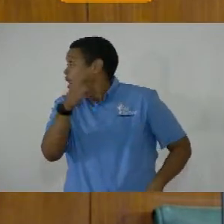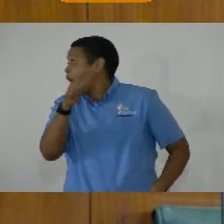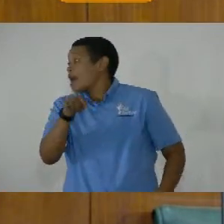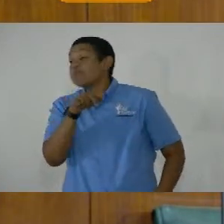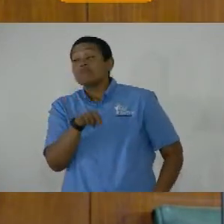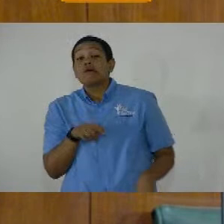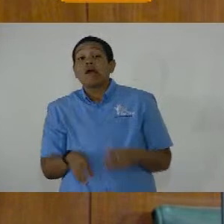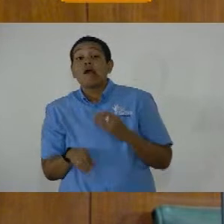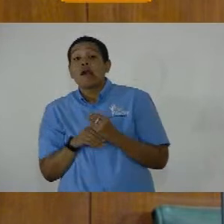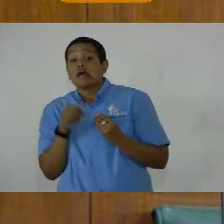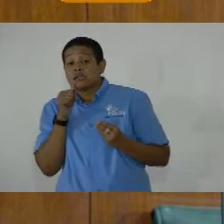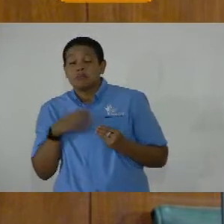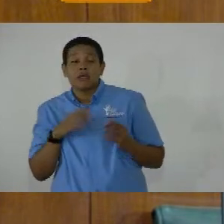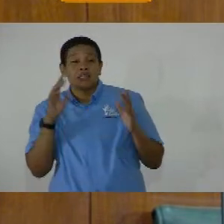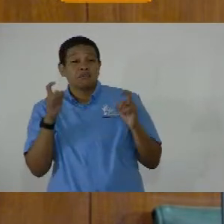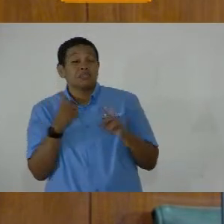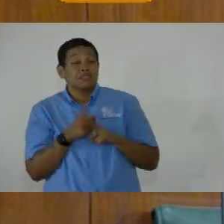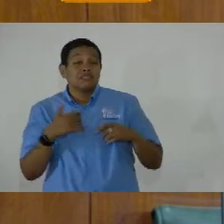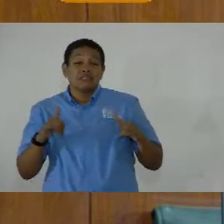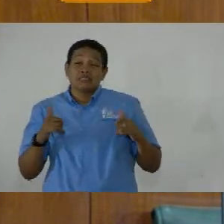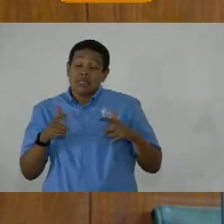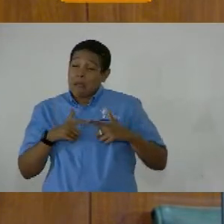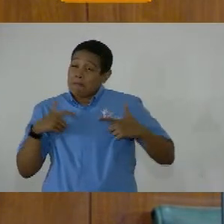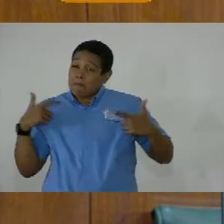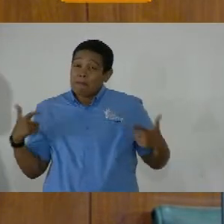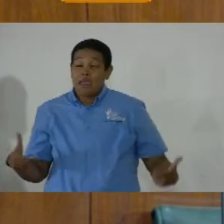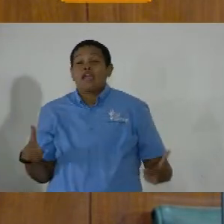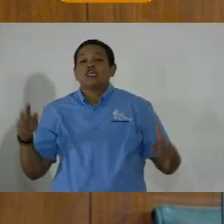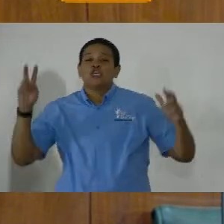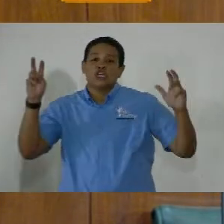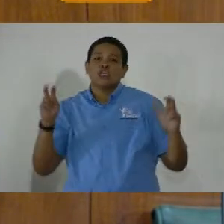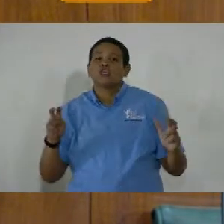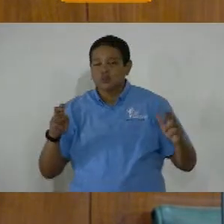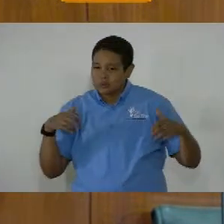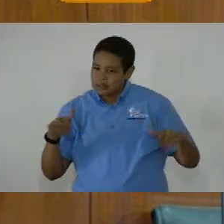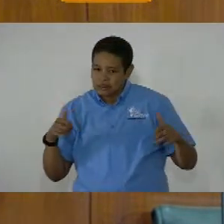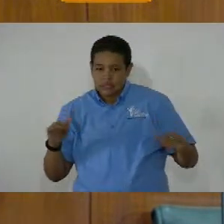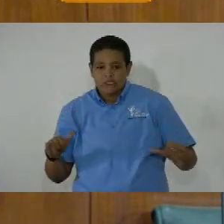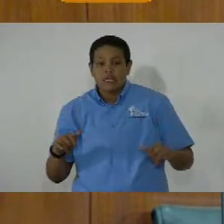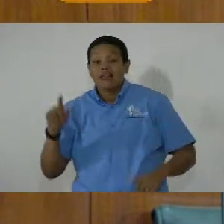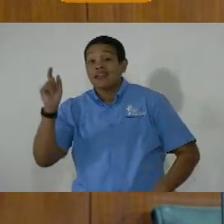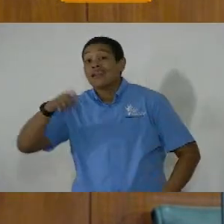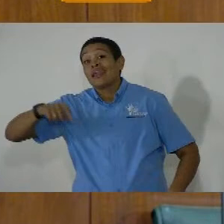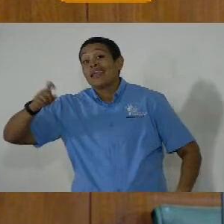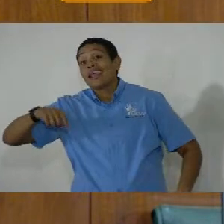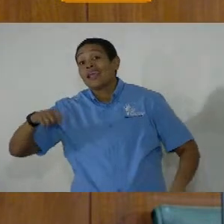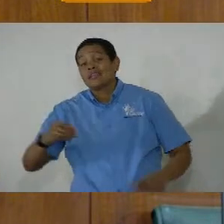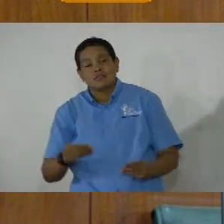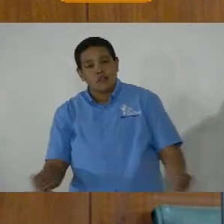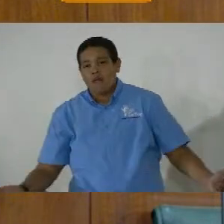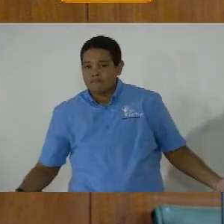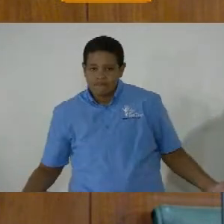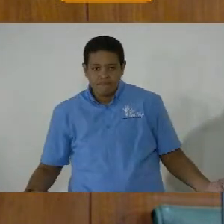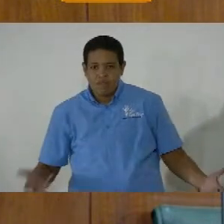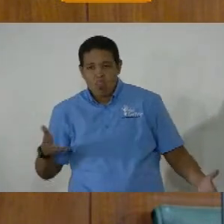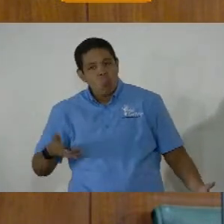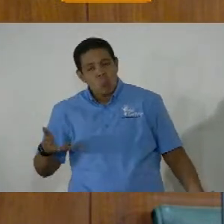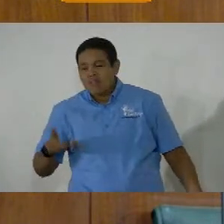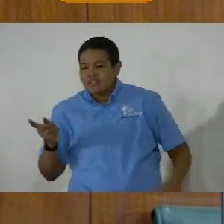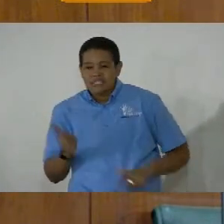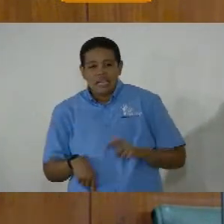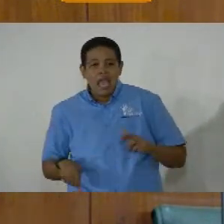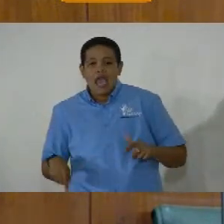Madam Speaker, is a major, major issue that needs to be resolved.